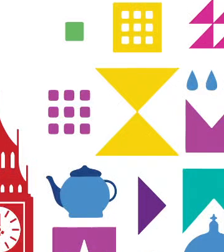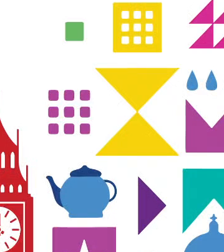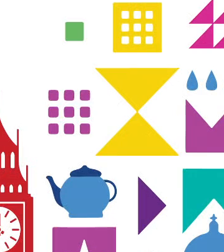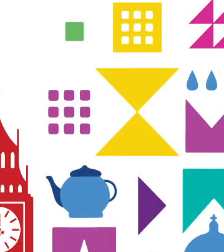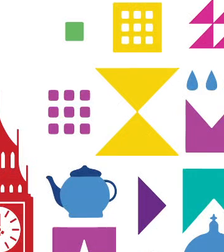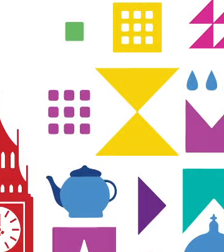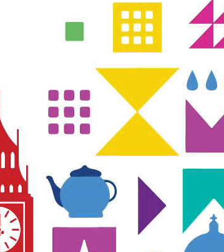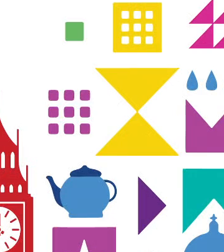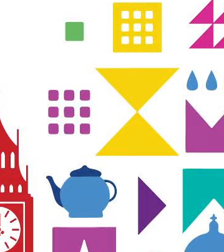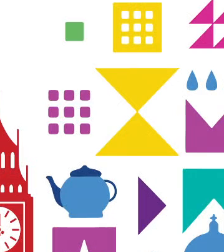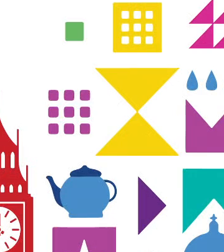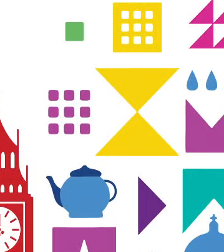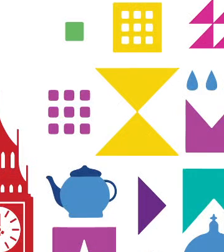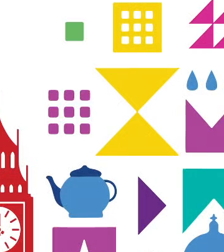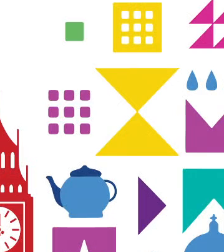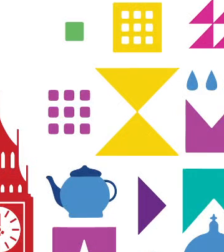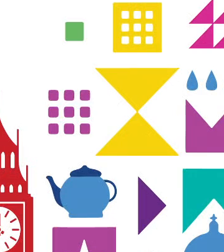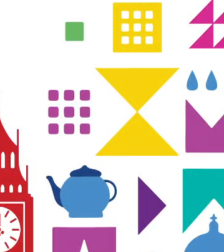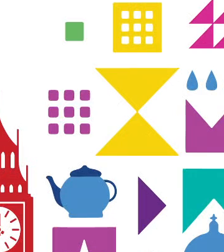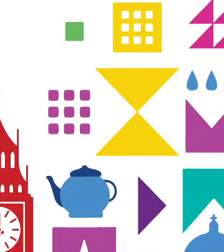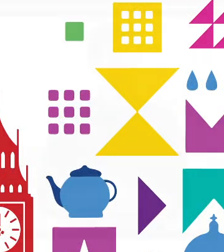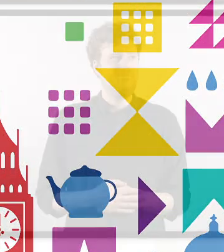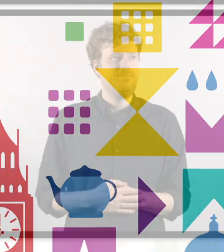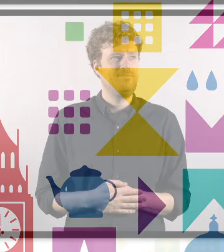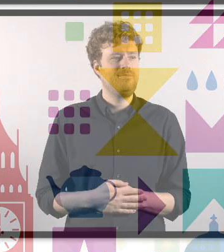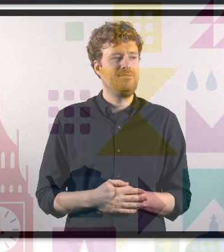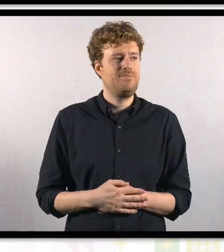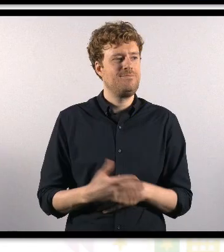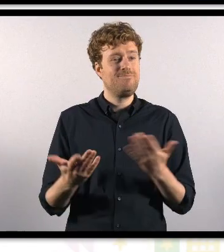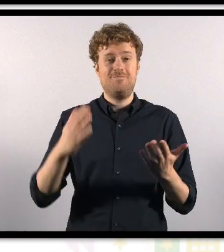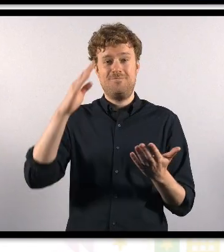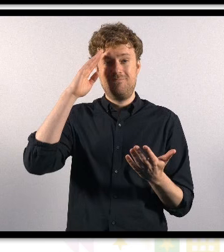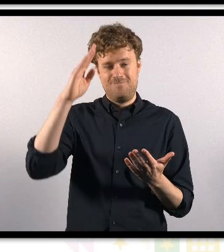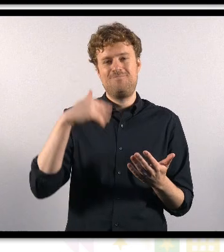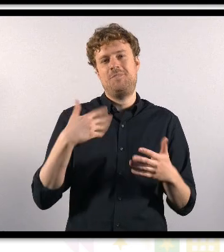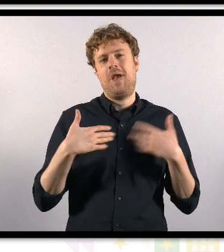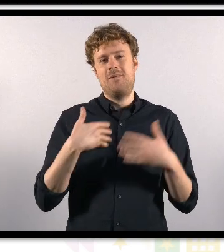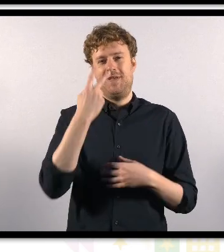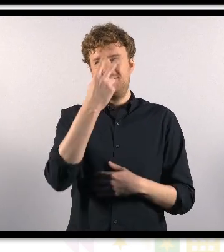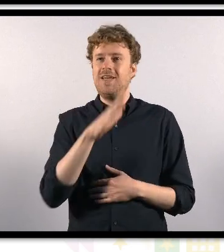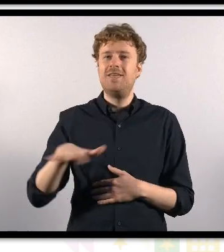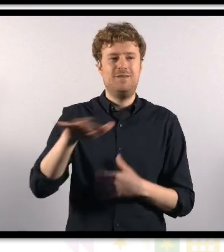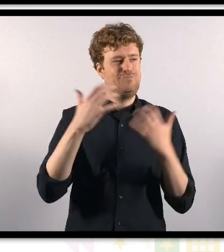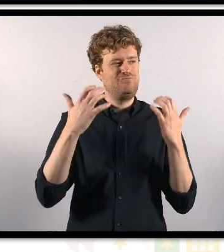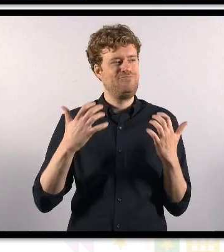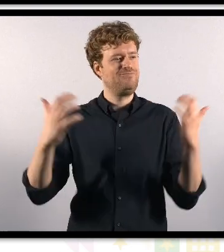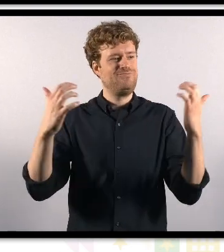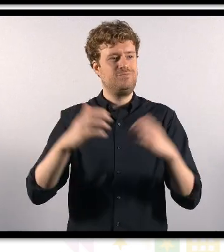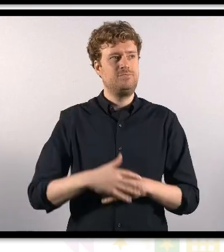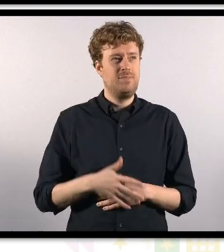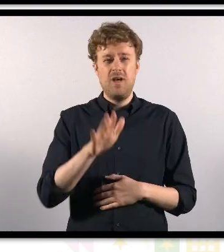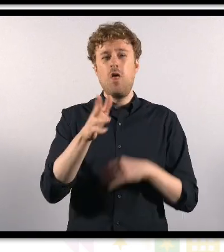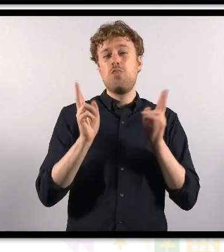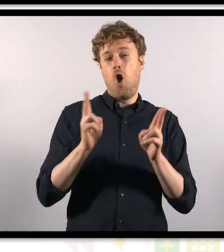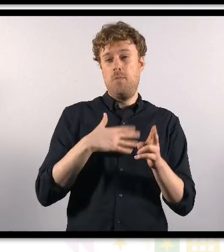everyone. Good to see you all. This is usually when my kids give me a call through my wife's phone, but the good thing is they're in